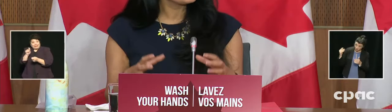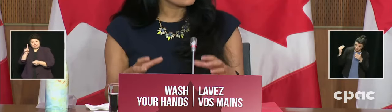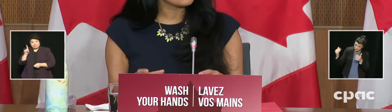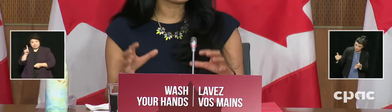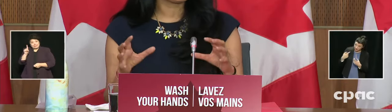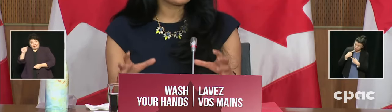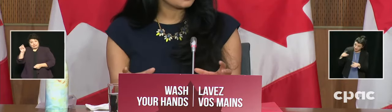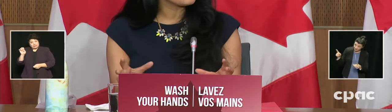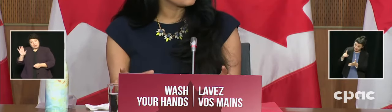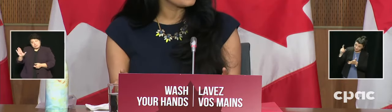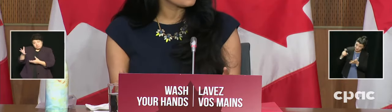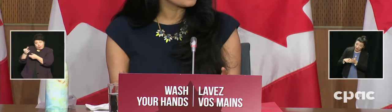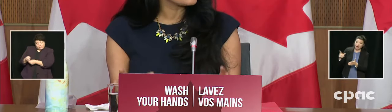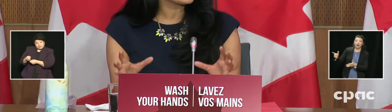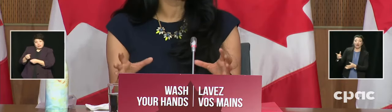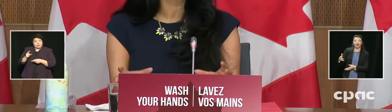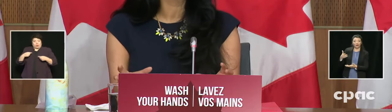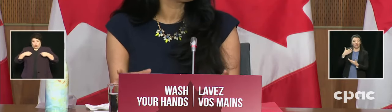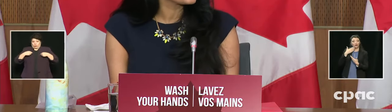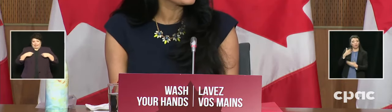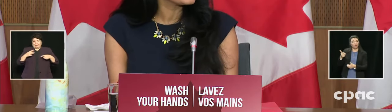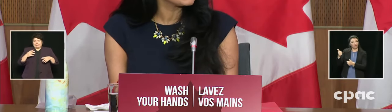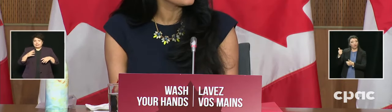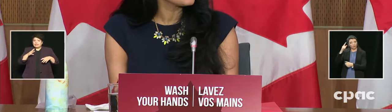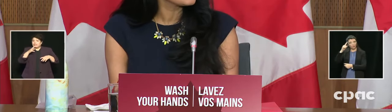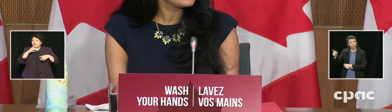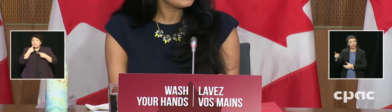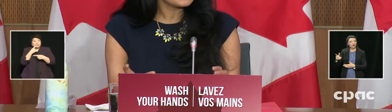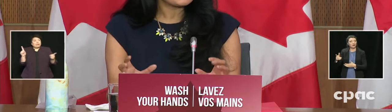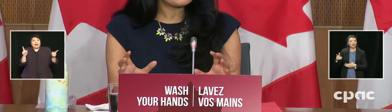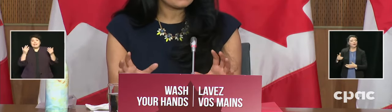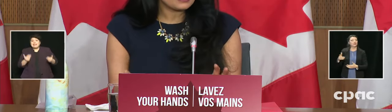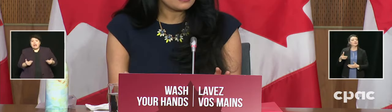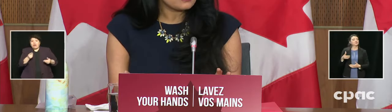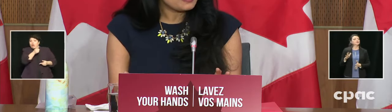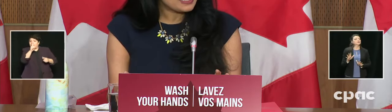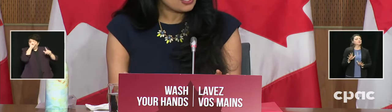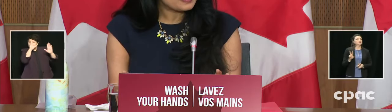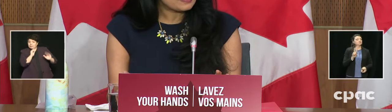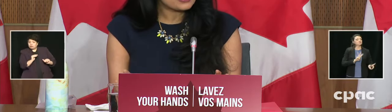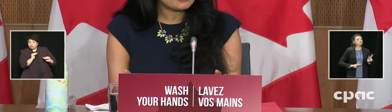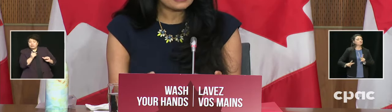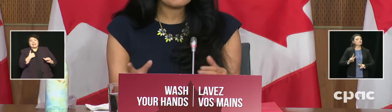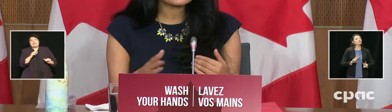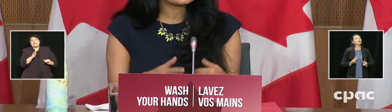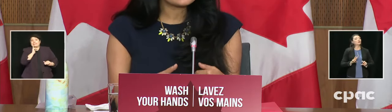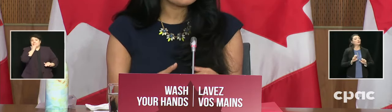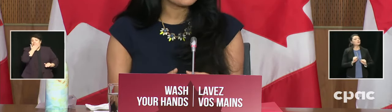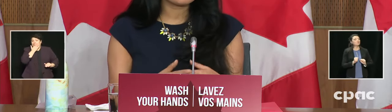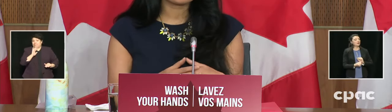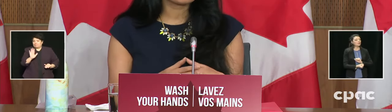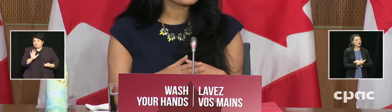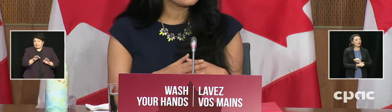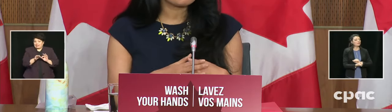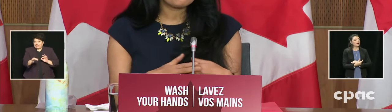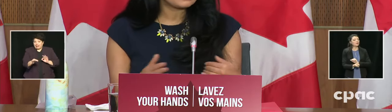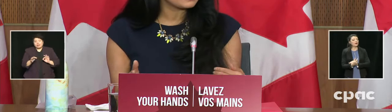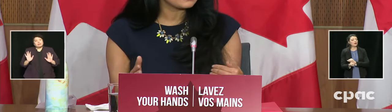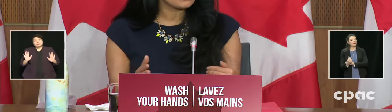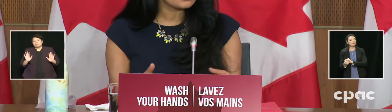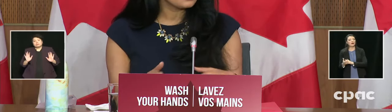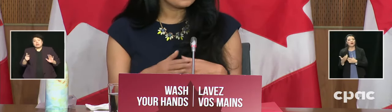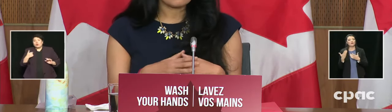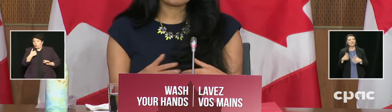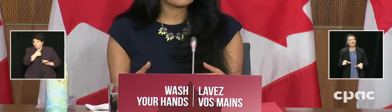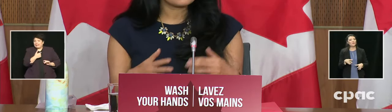there really are a lot of moving parts. We don't want to set up expectations that we may not be able to meet. But at the same time, we're working